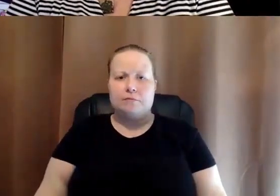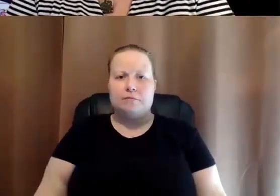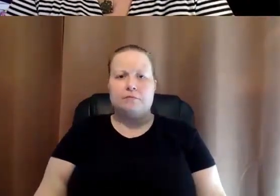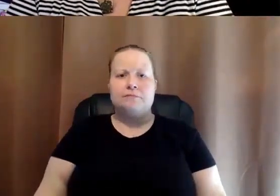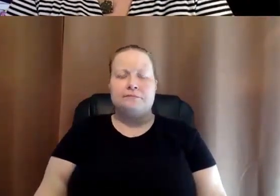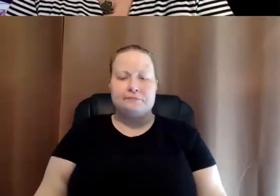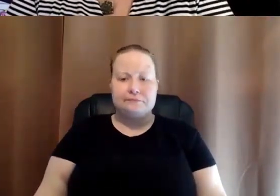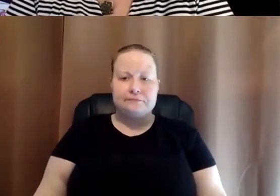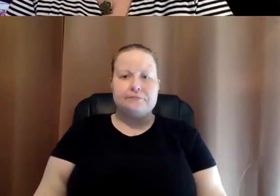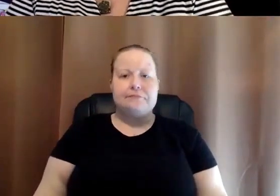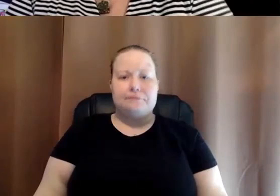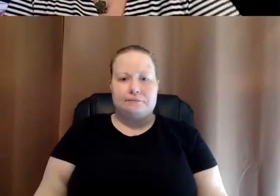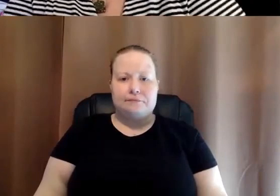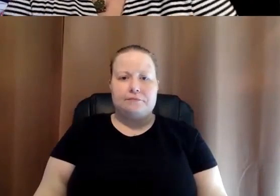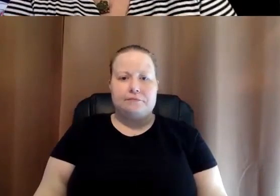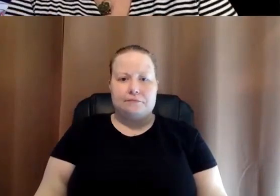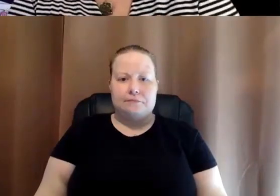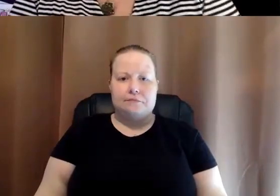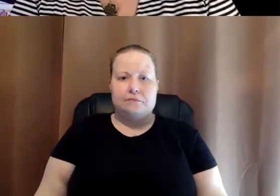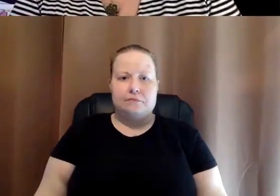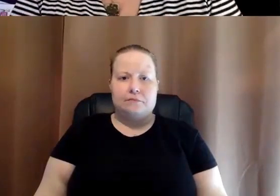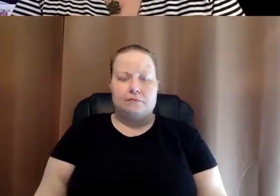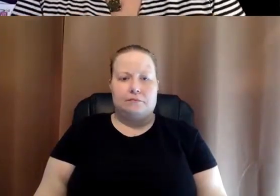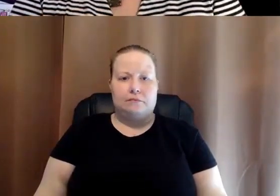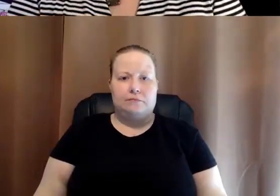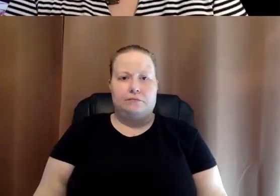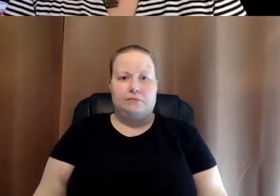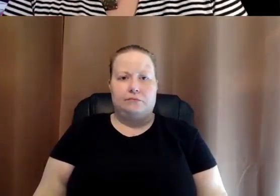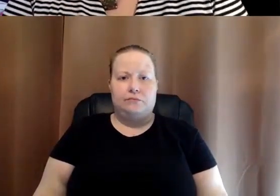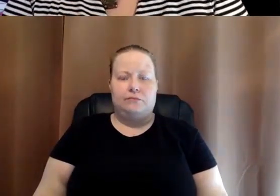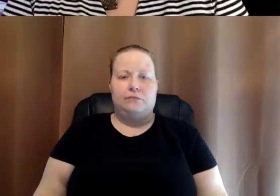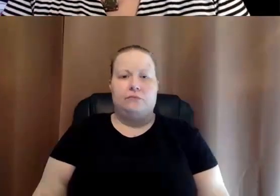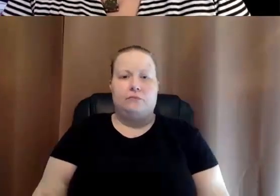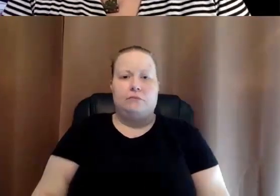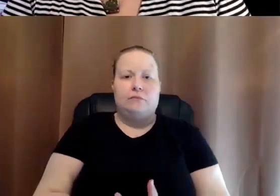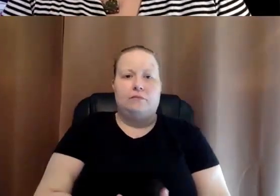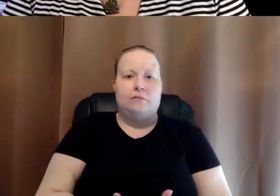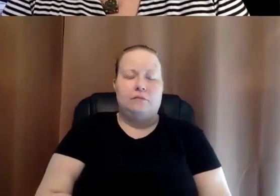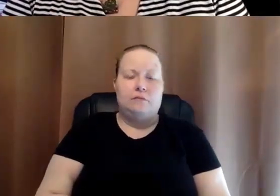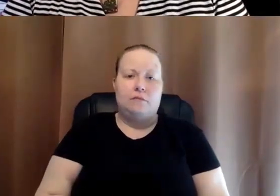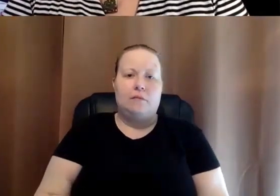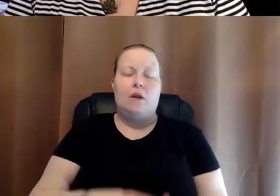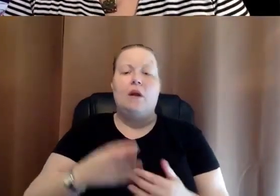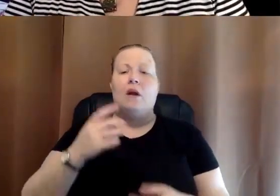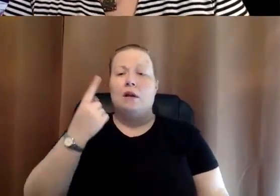Yeah, so I think one of the really challenging things with